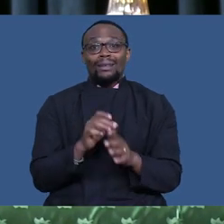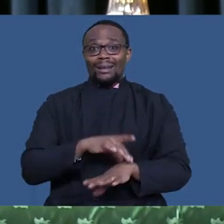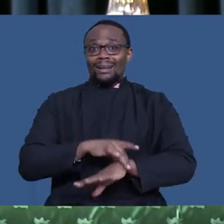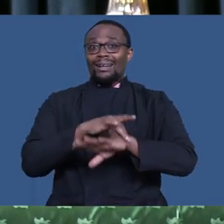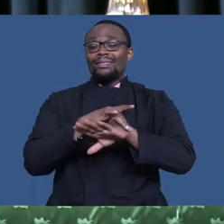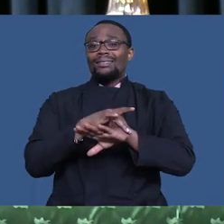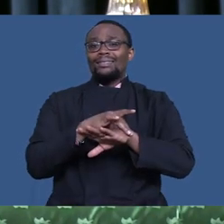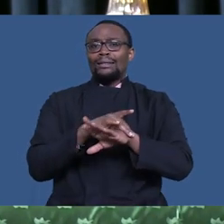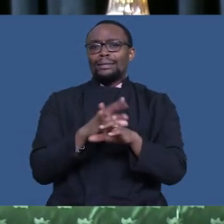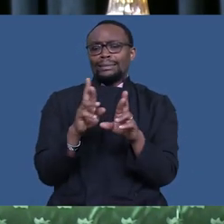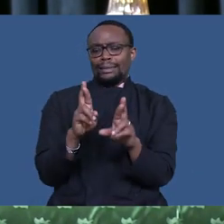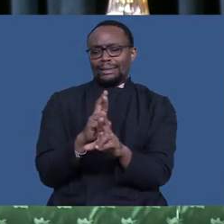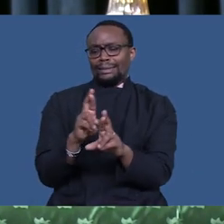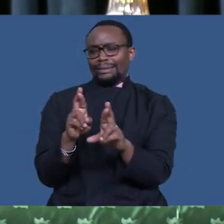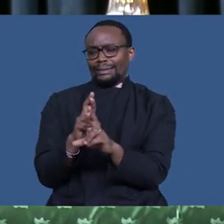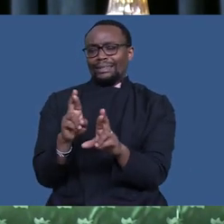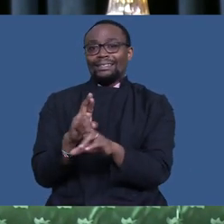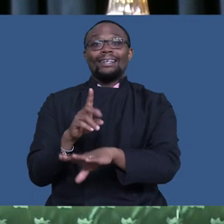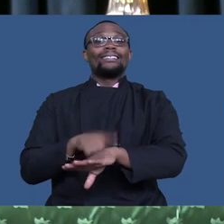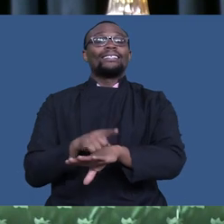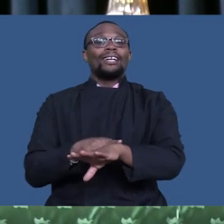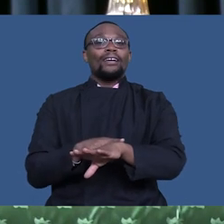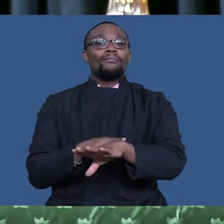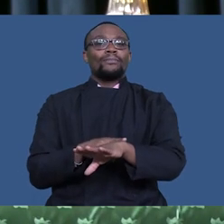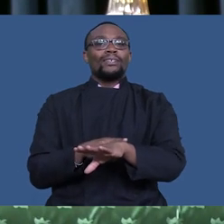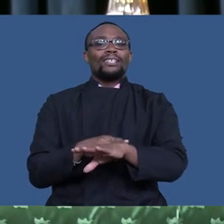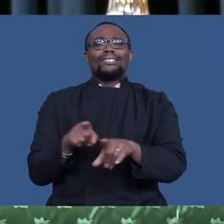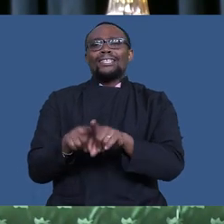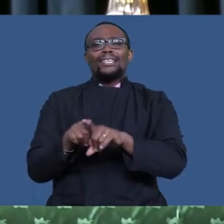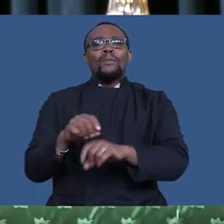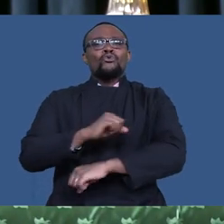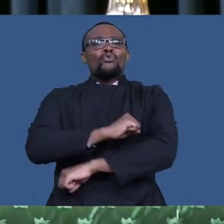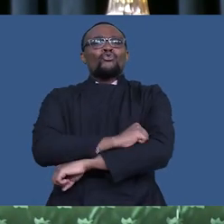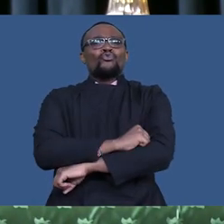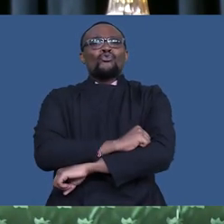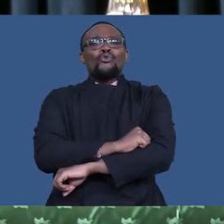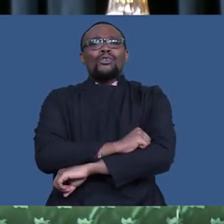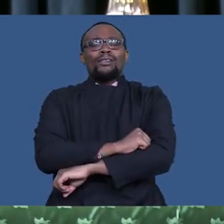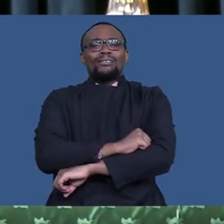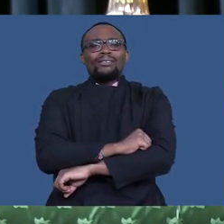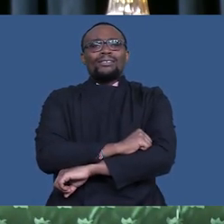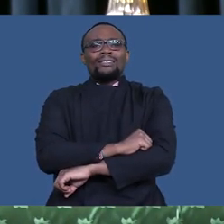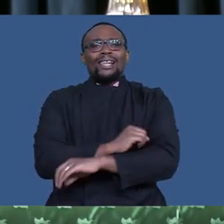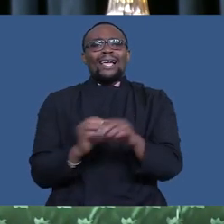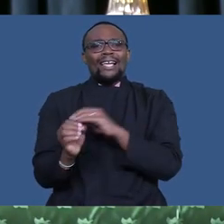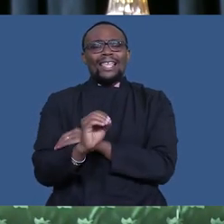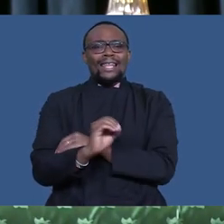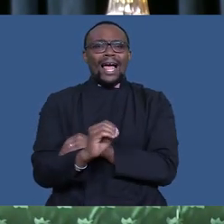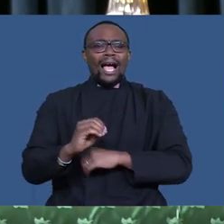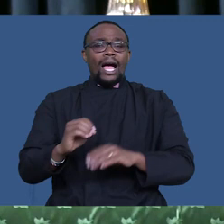a staging arena, the preschool, the tryout for your life in